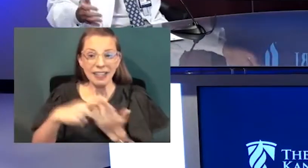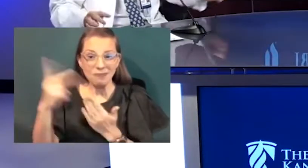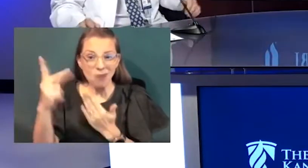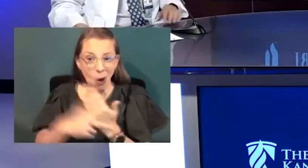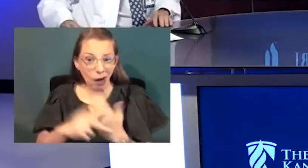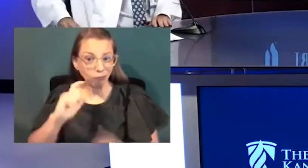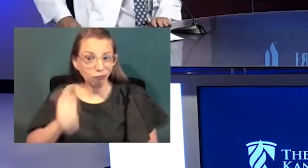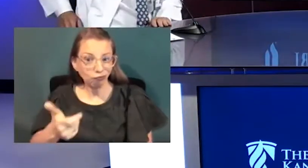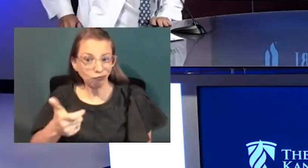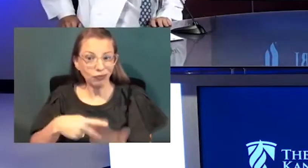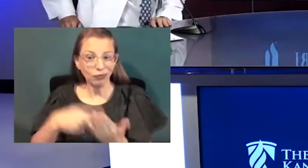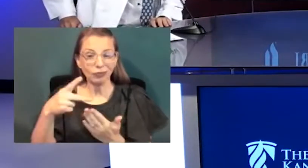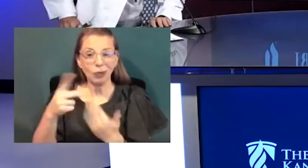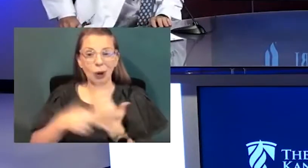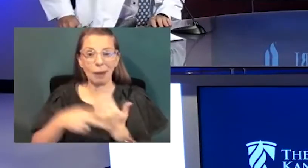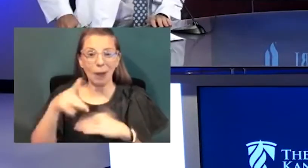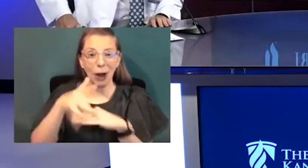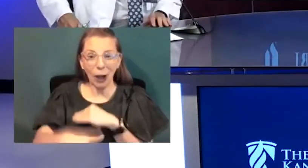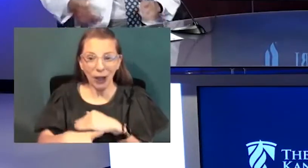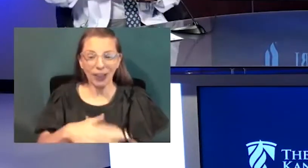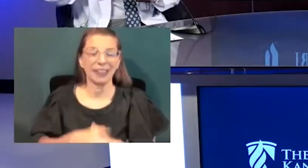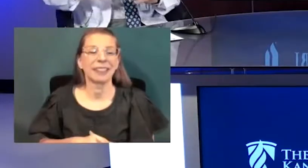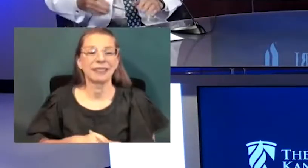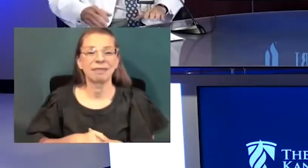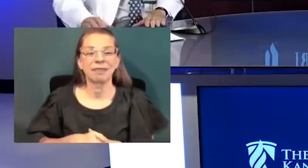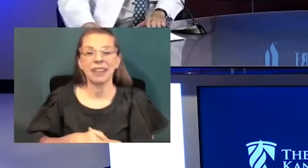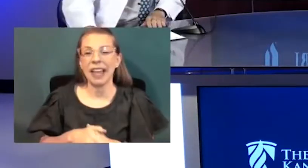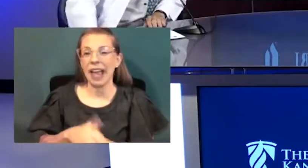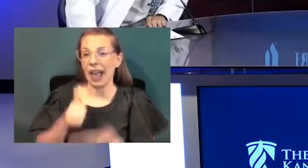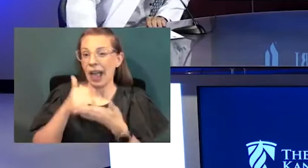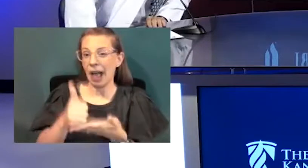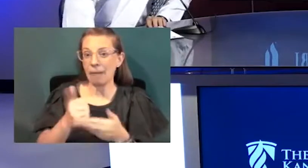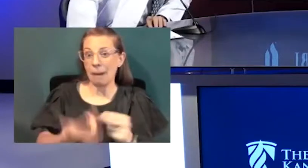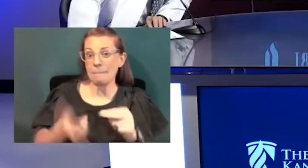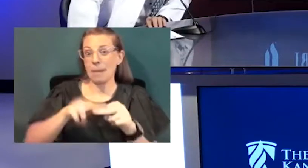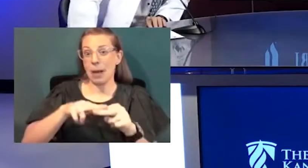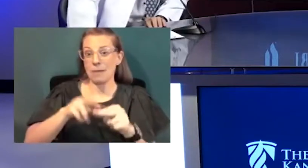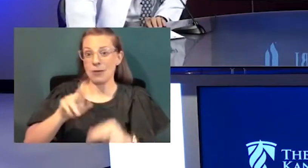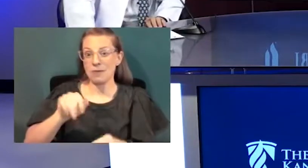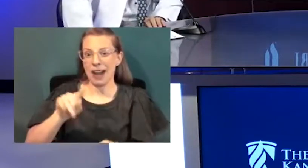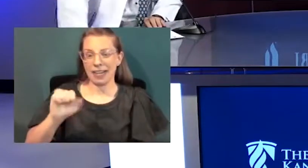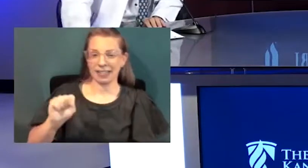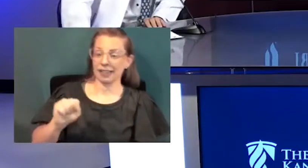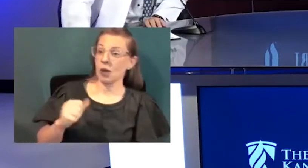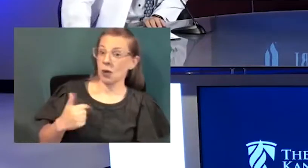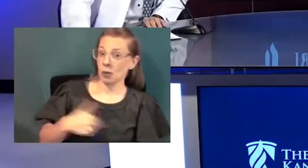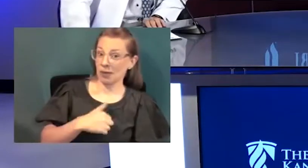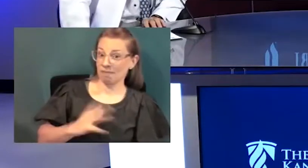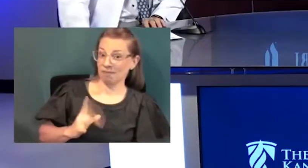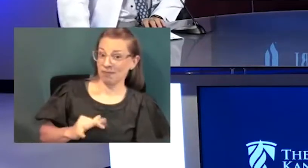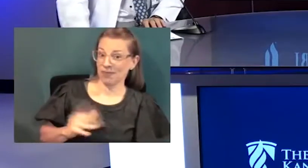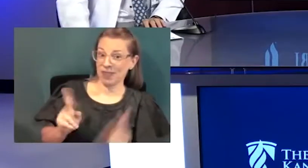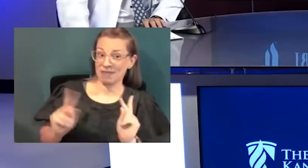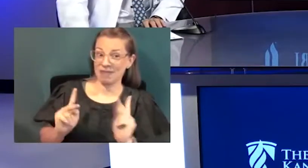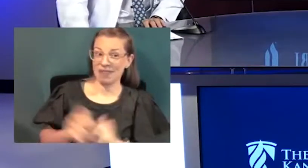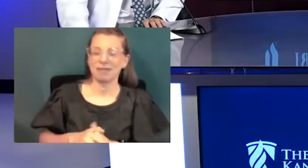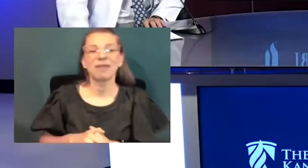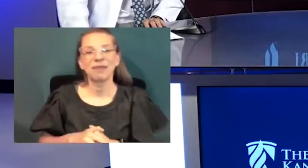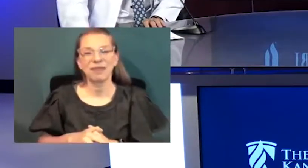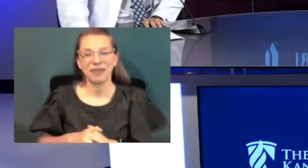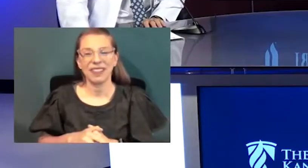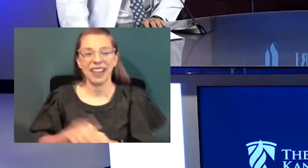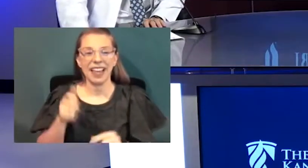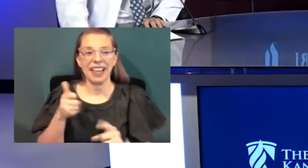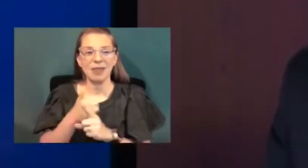to be, right? Well, you know, helping those ratings out. But well, we're pretty cool people, you know. People want to see what we're doing. He is doing great. He